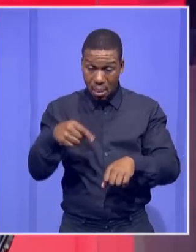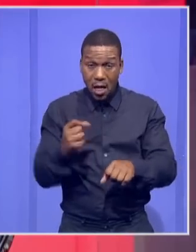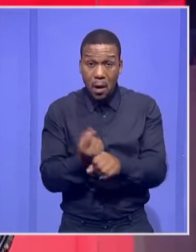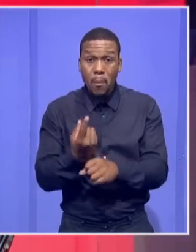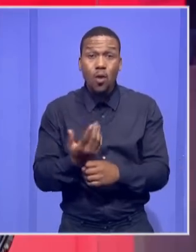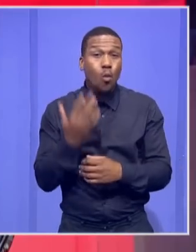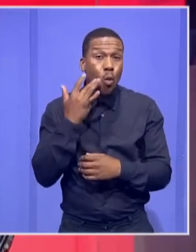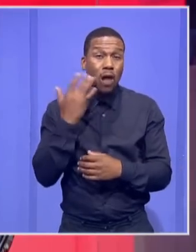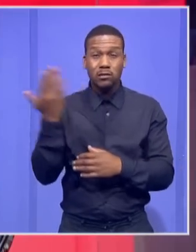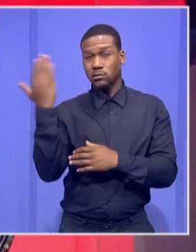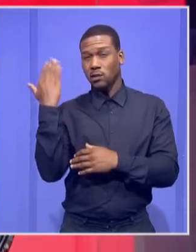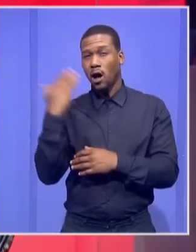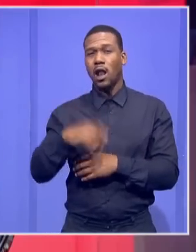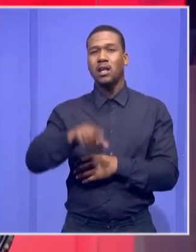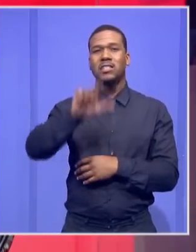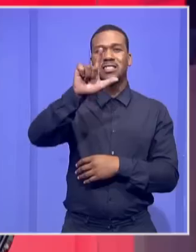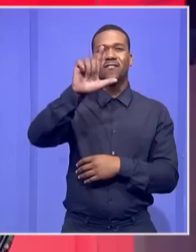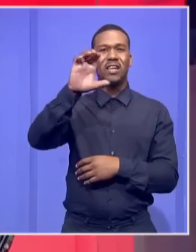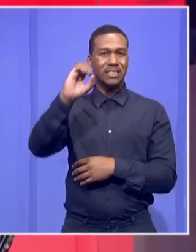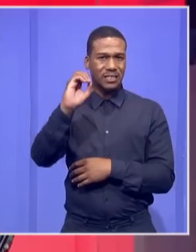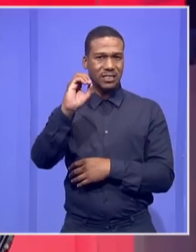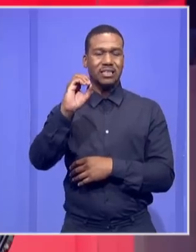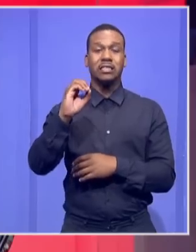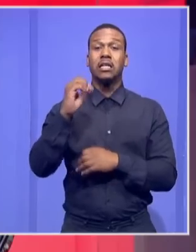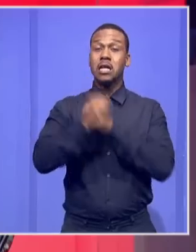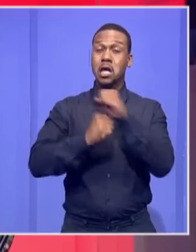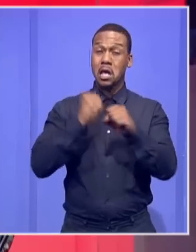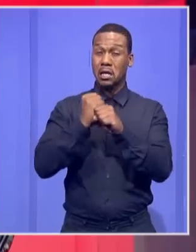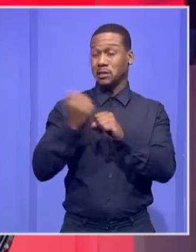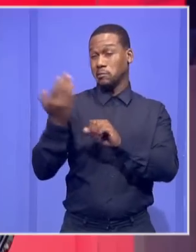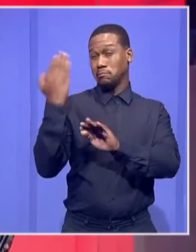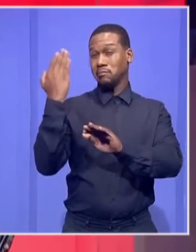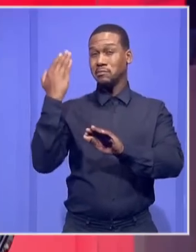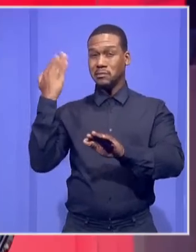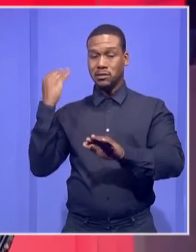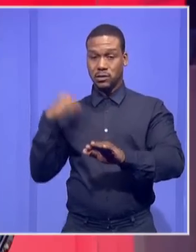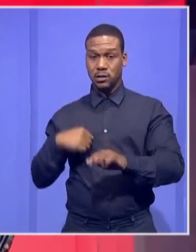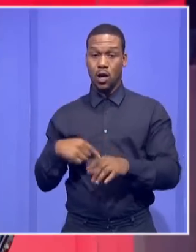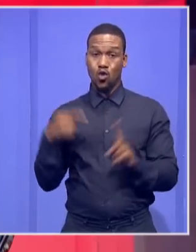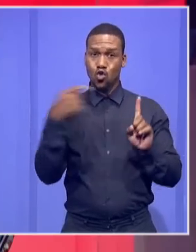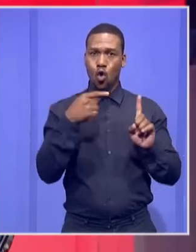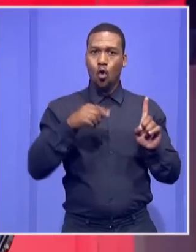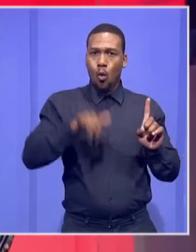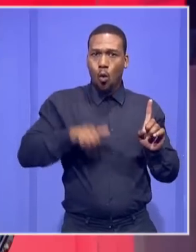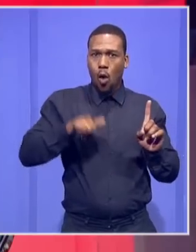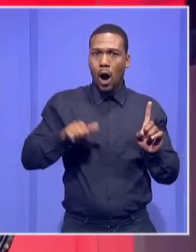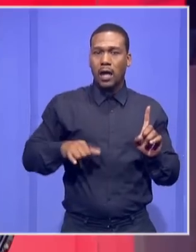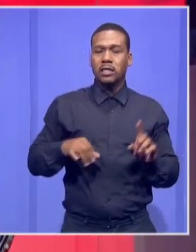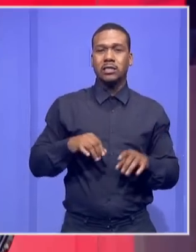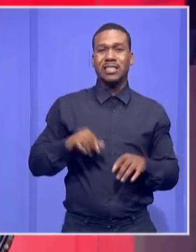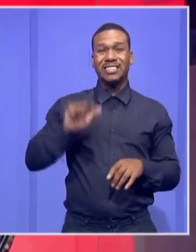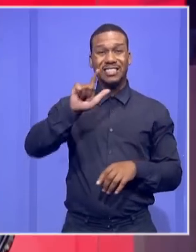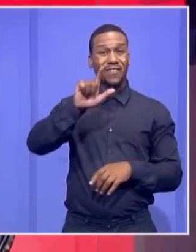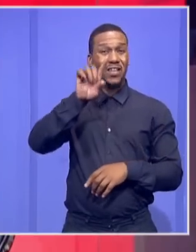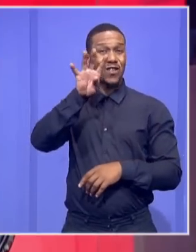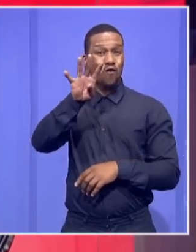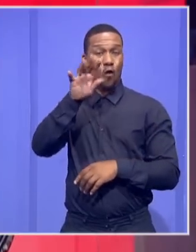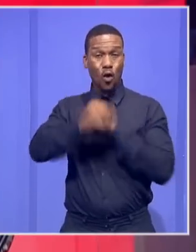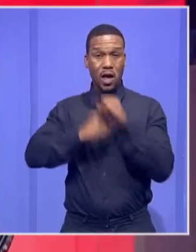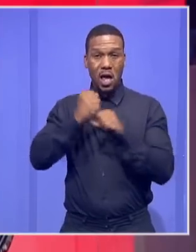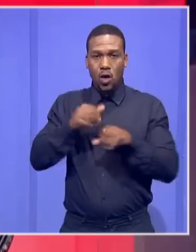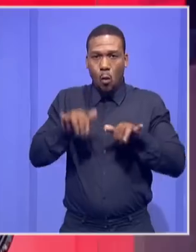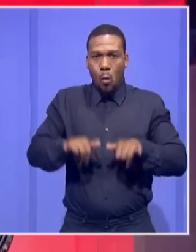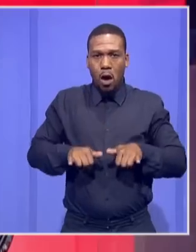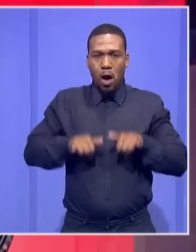particular coronation 70 years ago. And now, of course, it's Charles who's been waiting 74 years for this moment. It is his turn. So that's what it's all about.